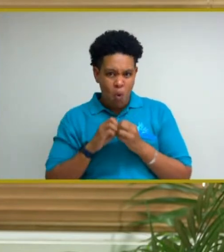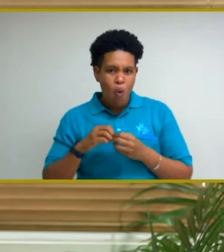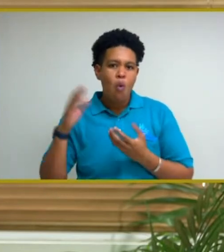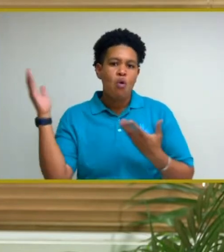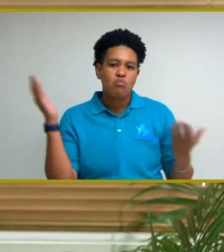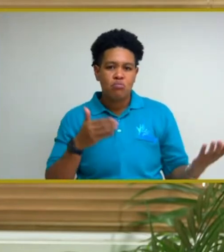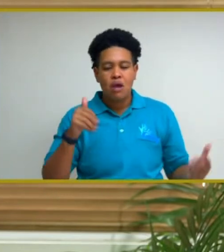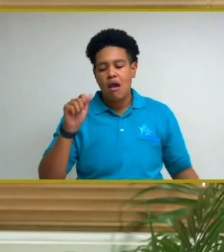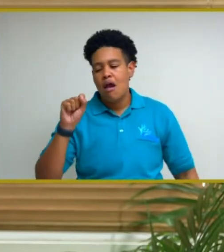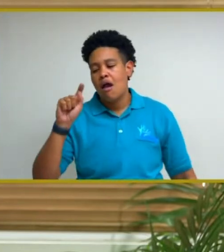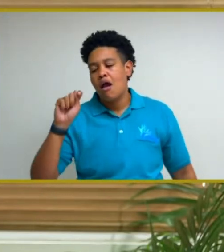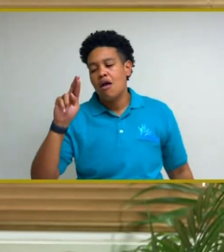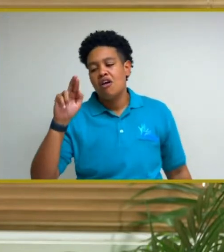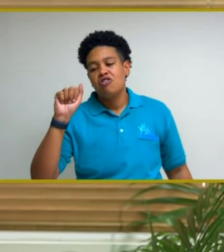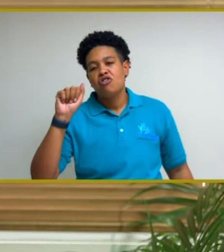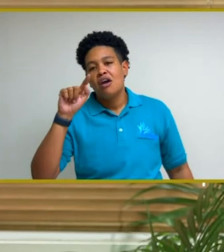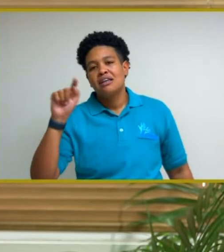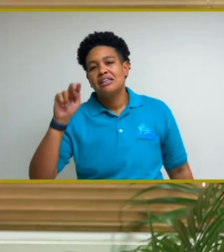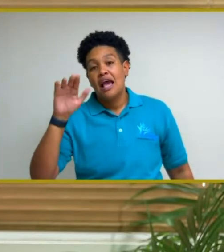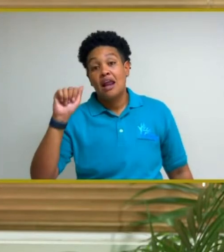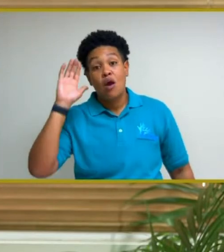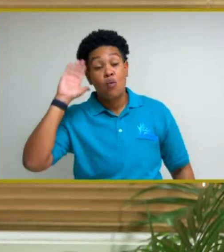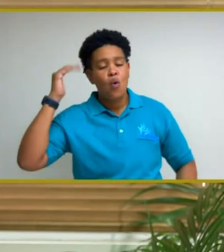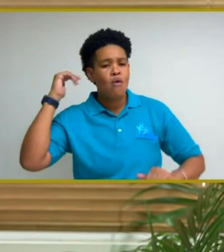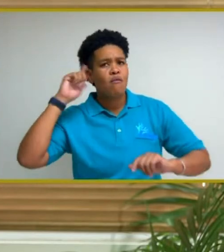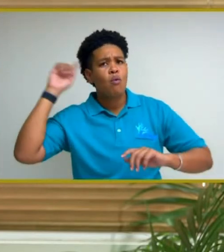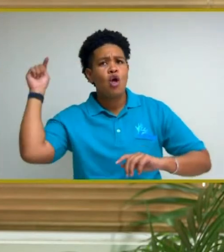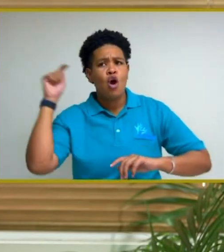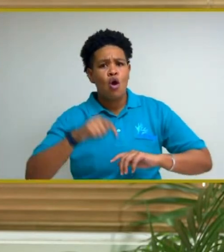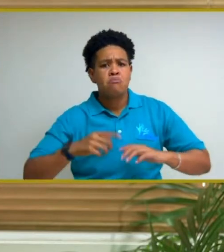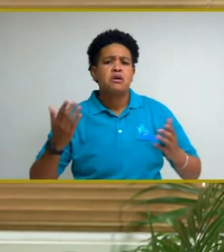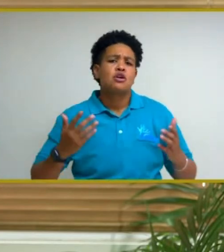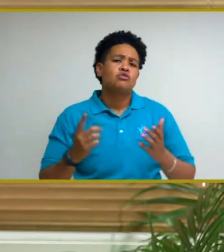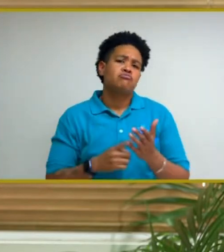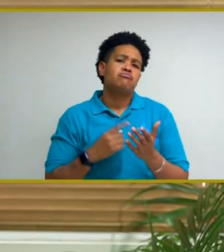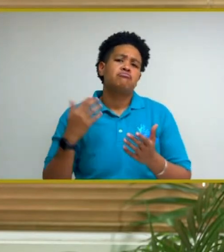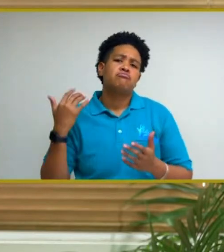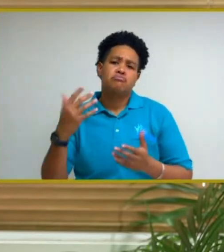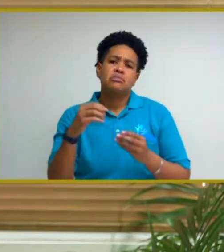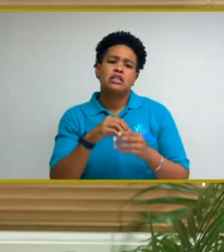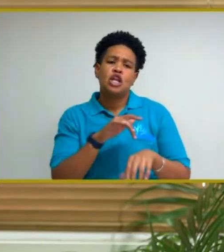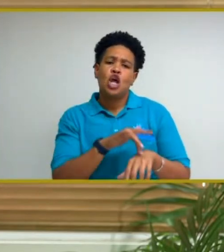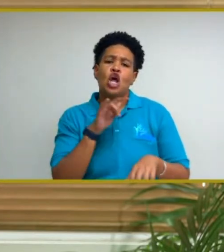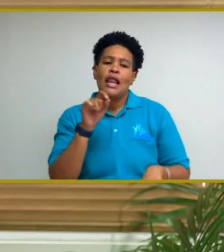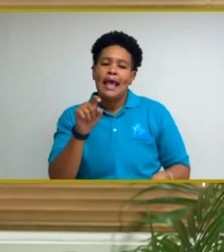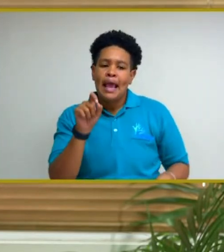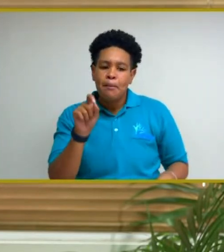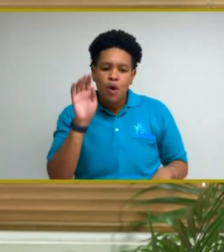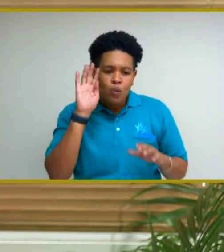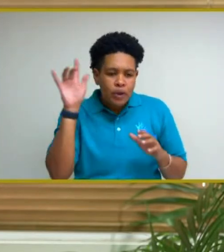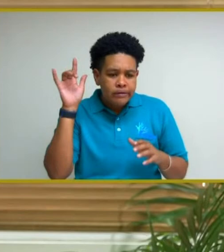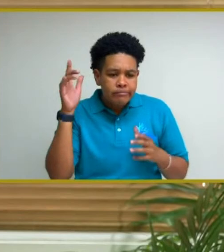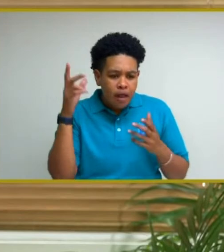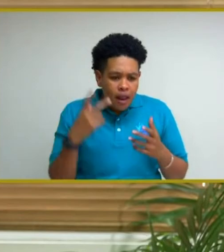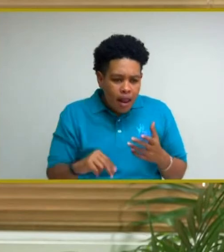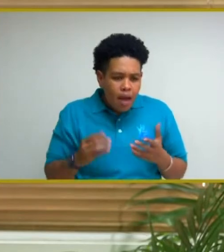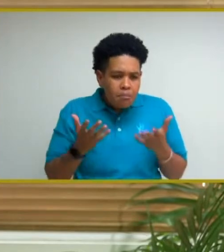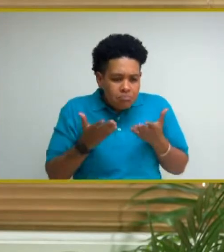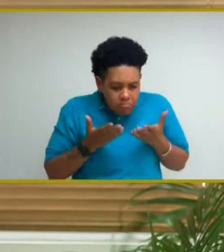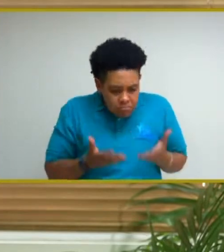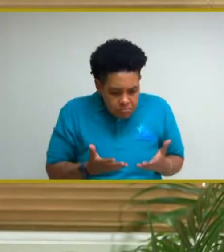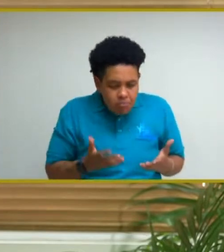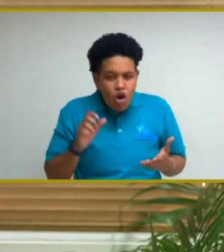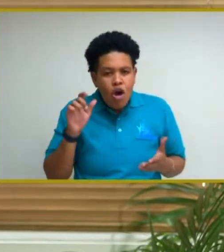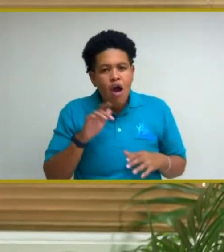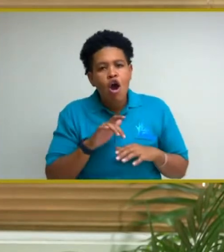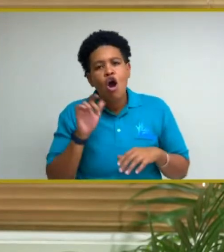of AstraZeneca, which hopefully will come to us sometime in the early April. These shipments should ensure